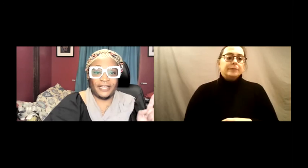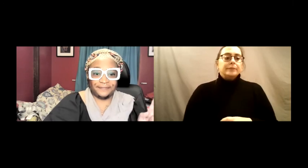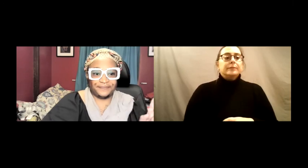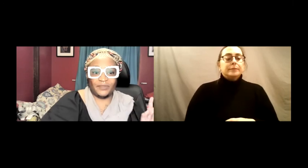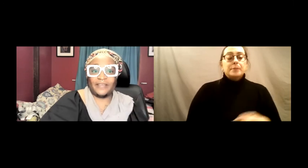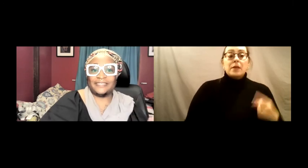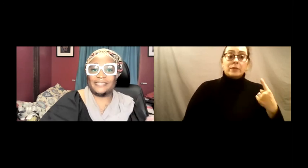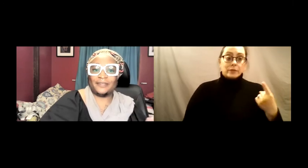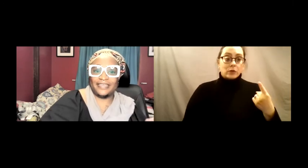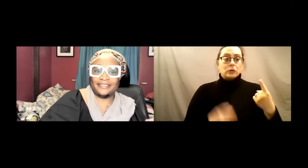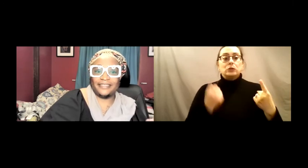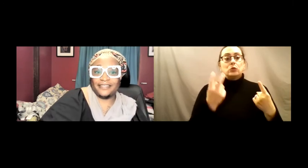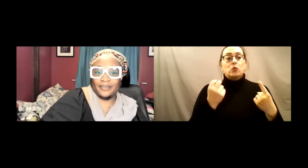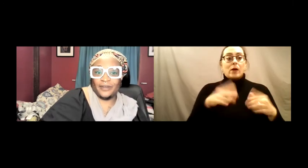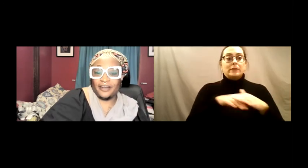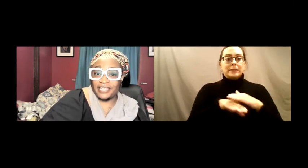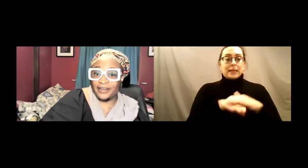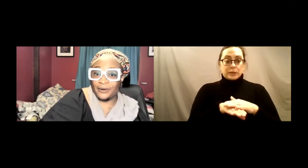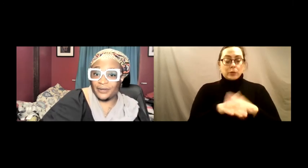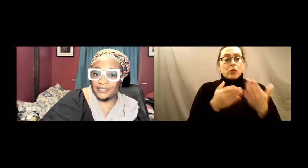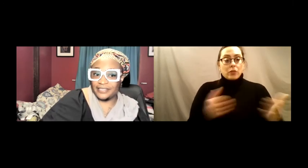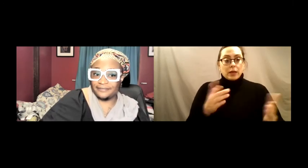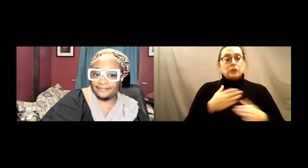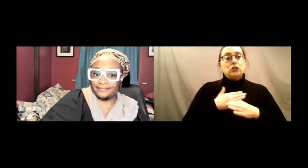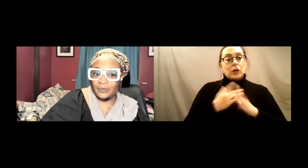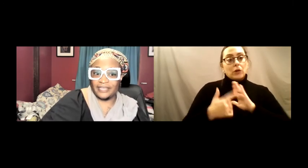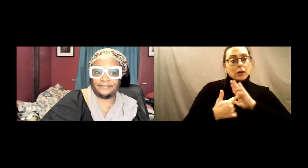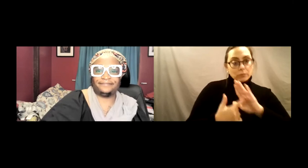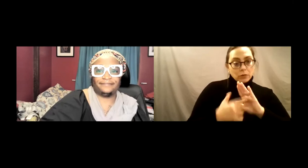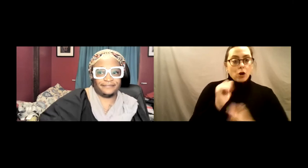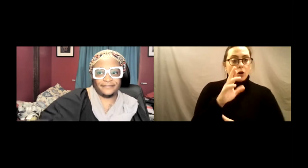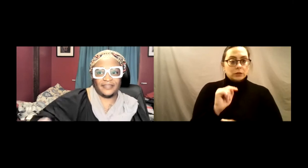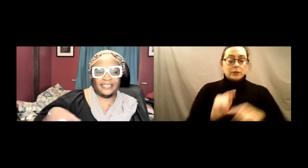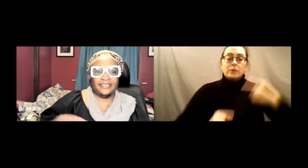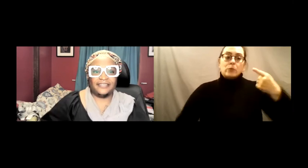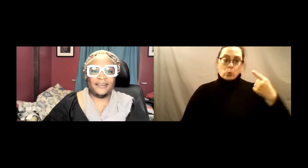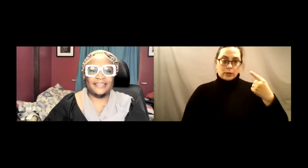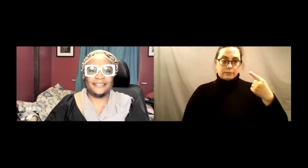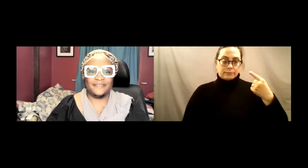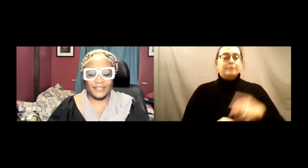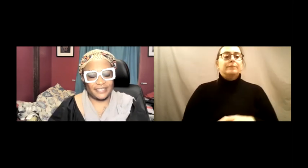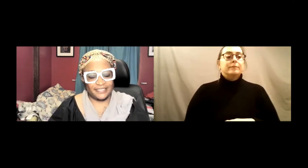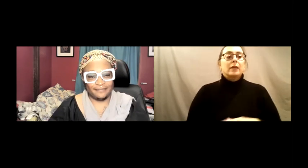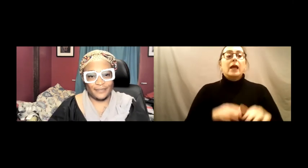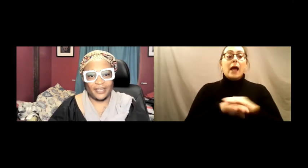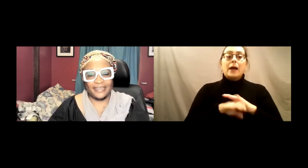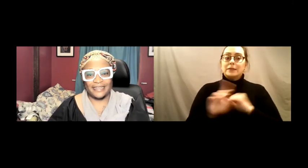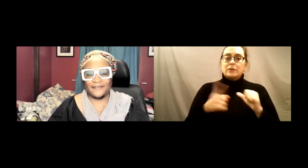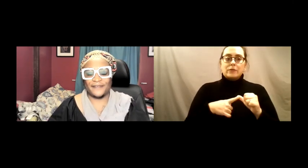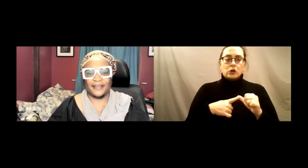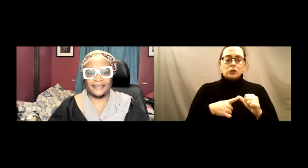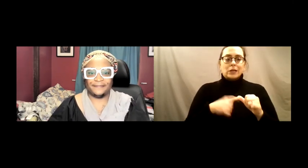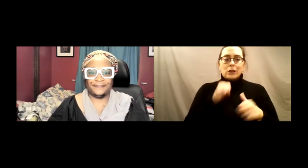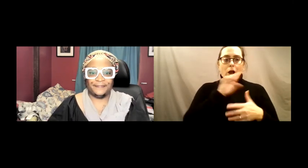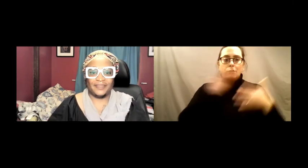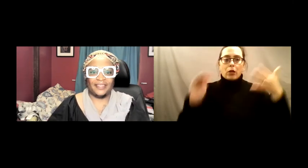1, 12 accessible things to consider when art sharing or hosting. 1, consider access first, not as an